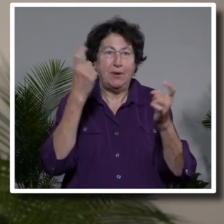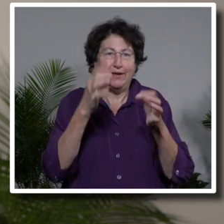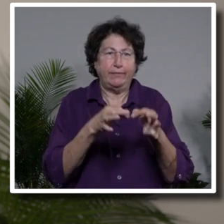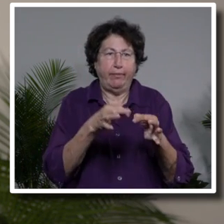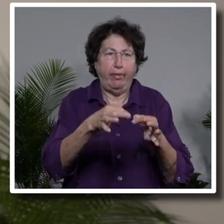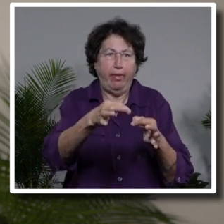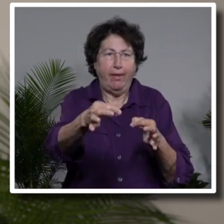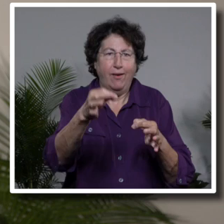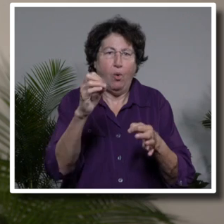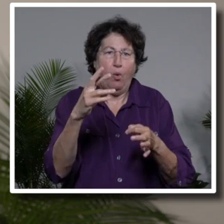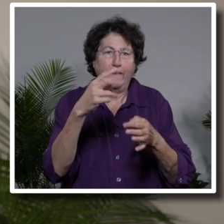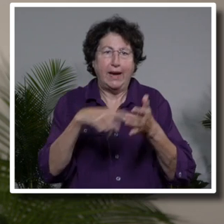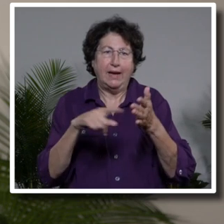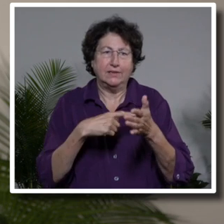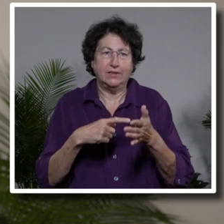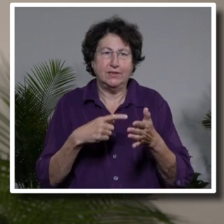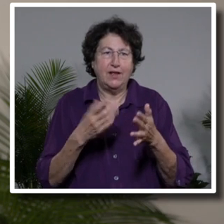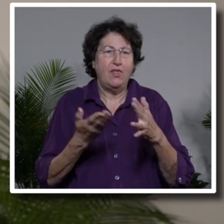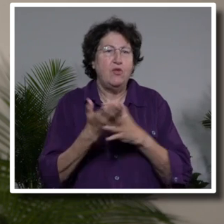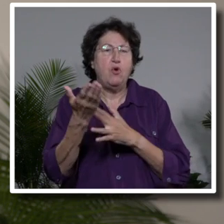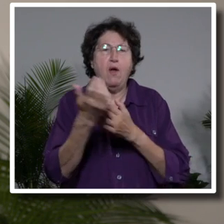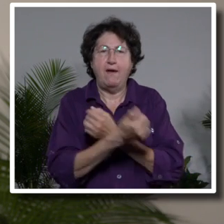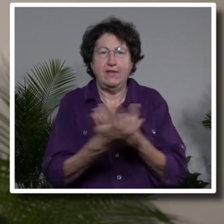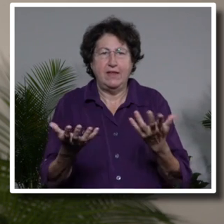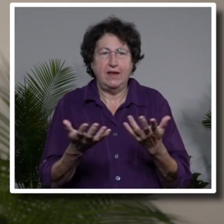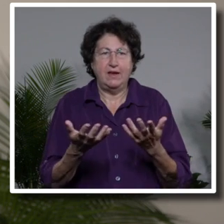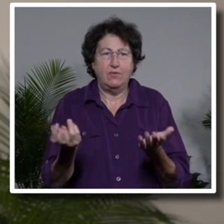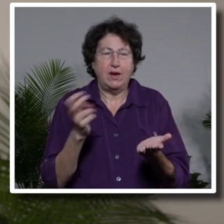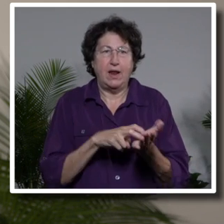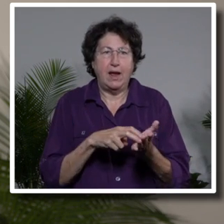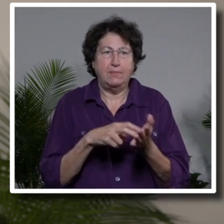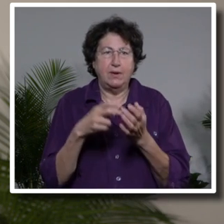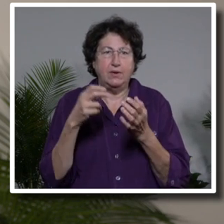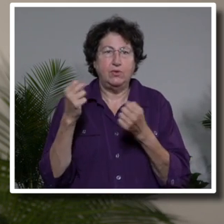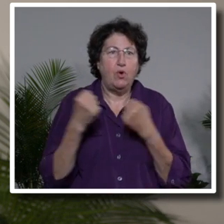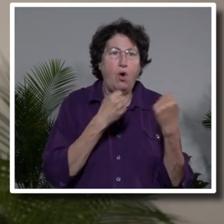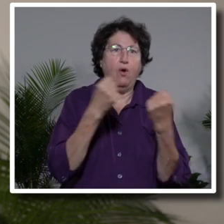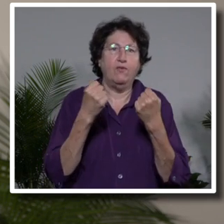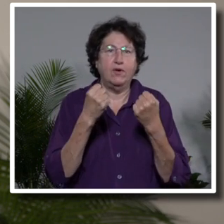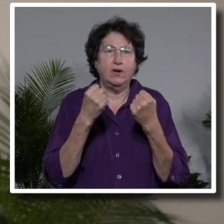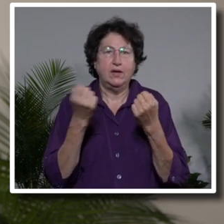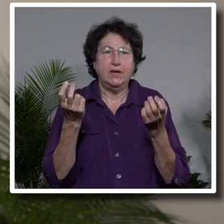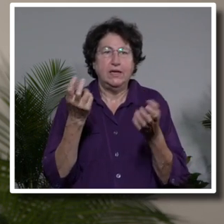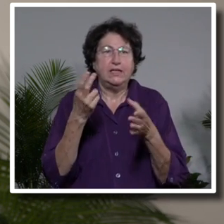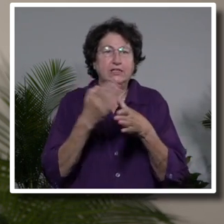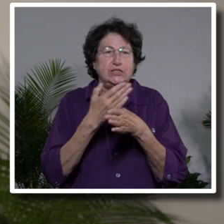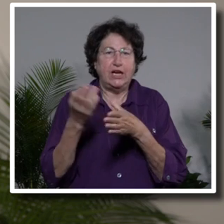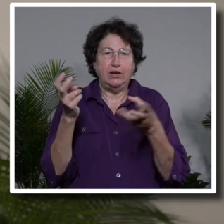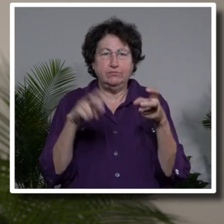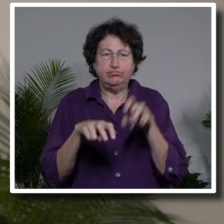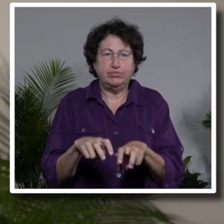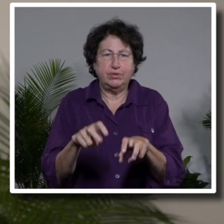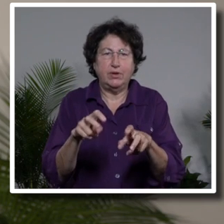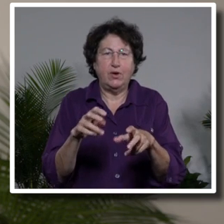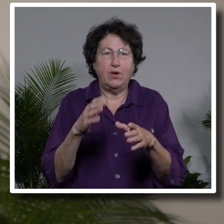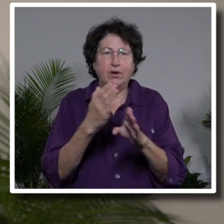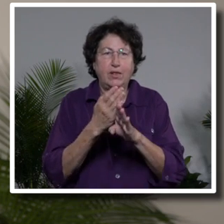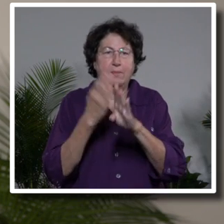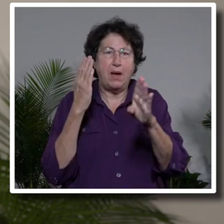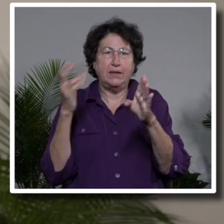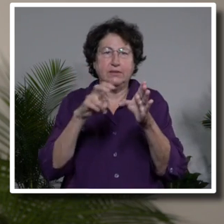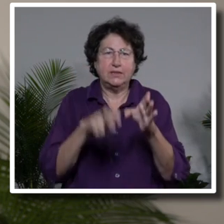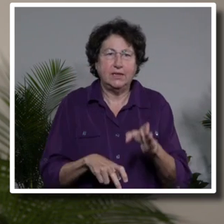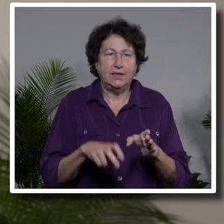all of that, we got up and drove, carpooled, walked, rode the bus, and even logged into our